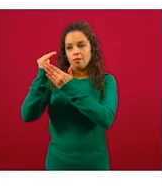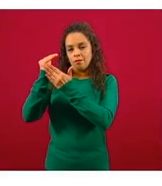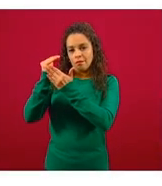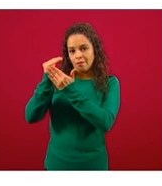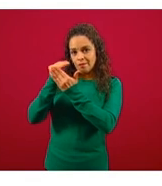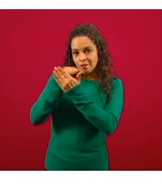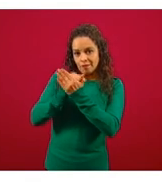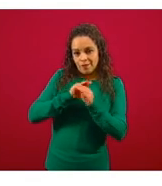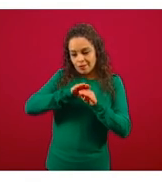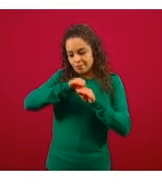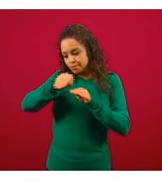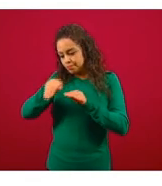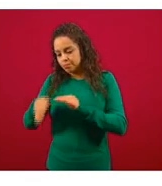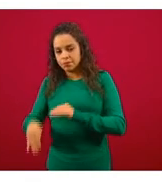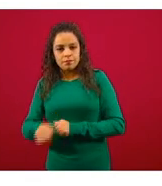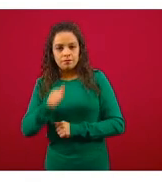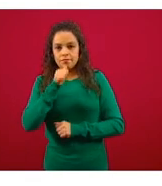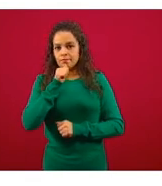of cases.